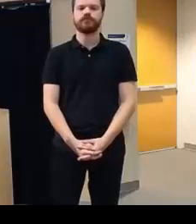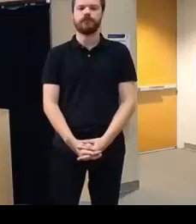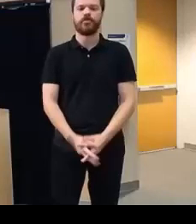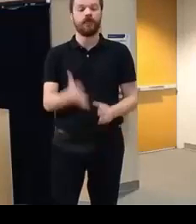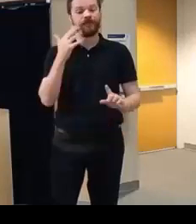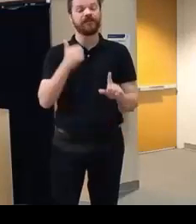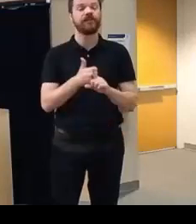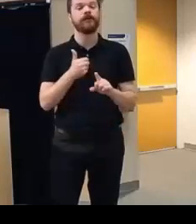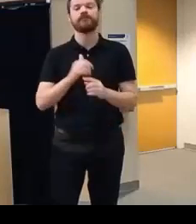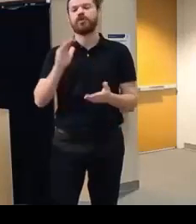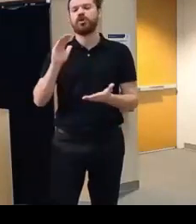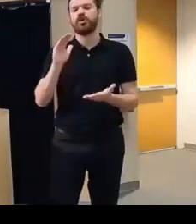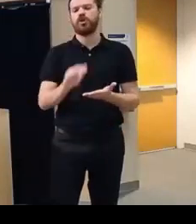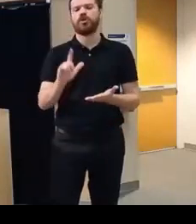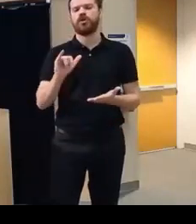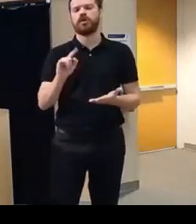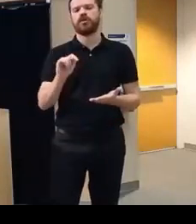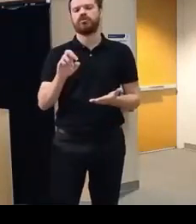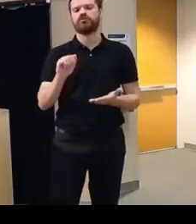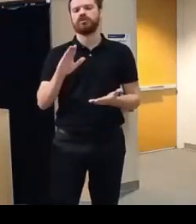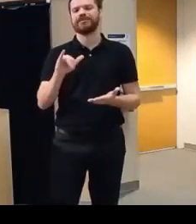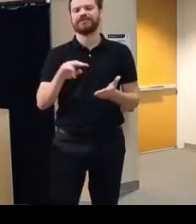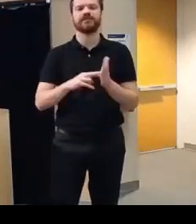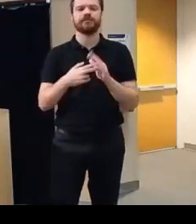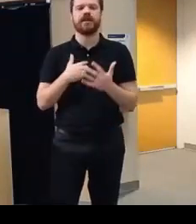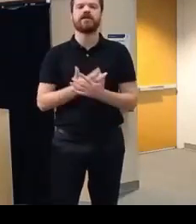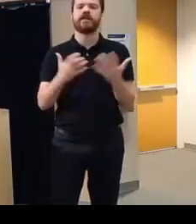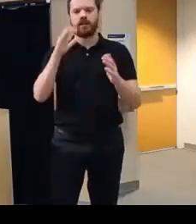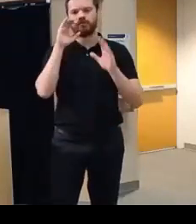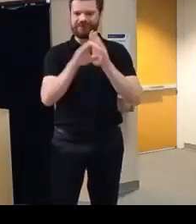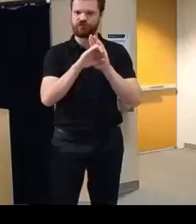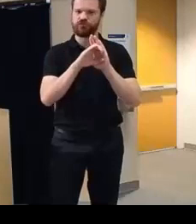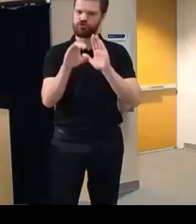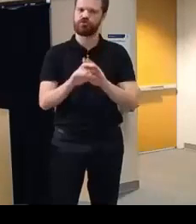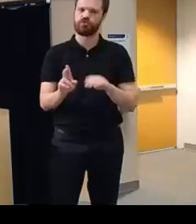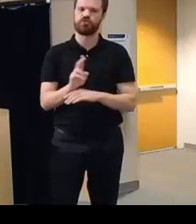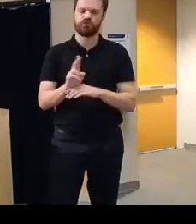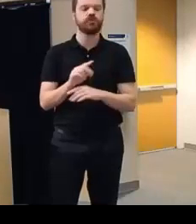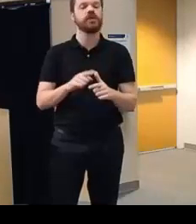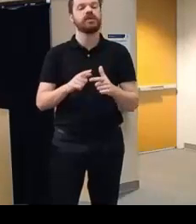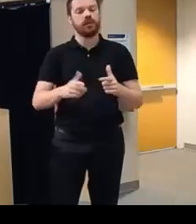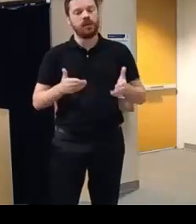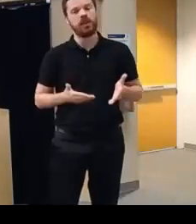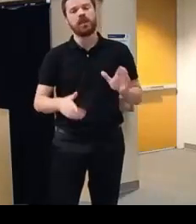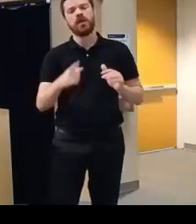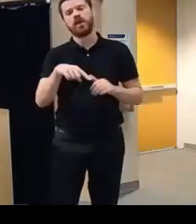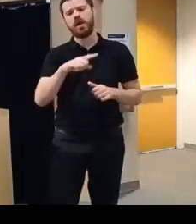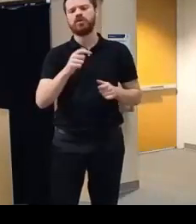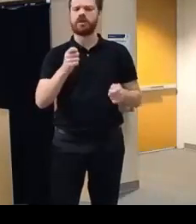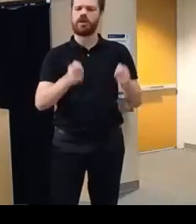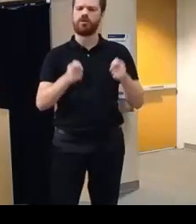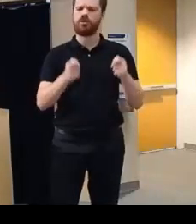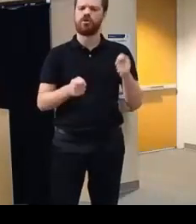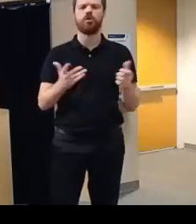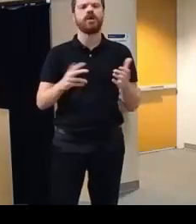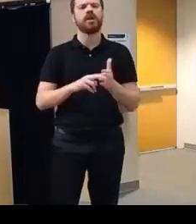because it's a low literacy group, we use a lot of pictures, pictorials, and then we allow them to kind of tailor and say what